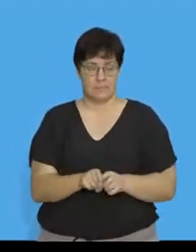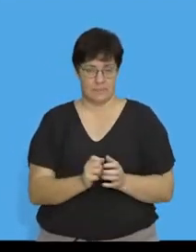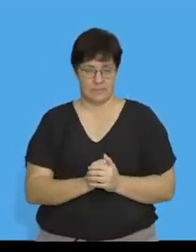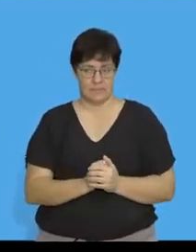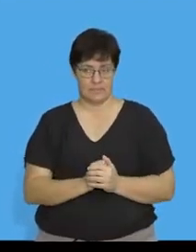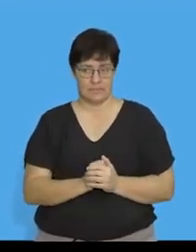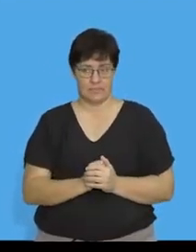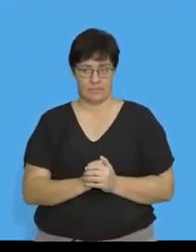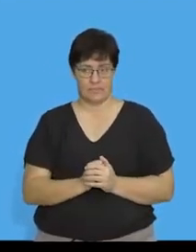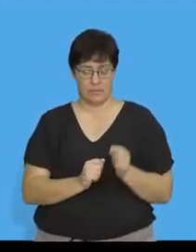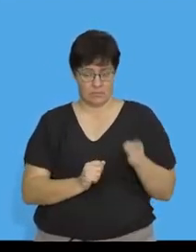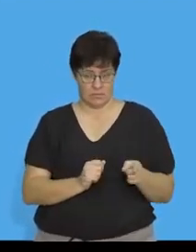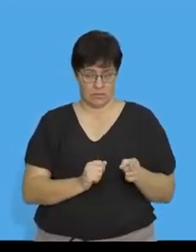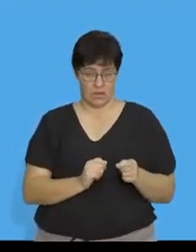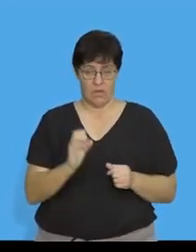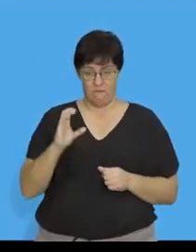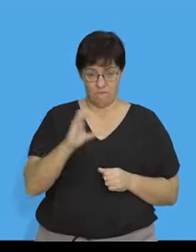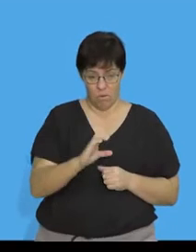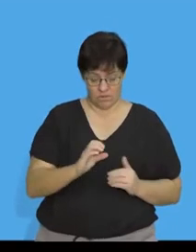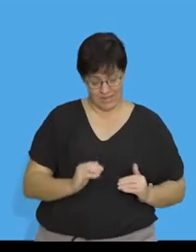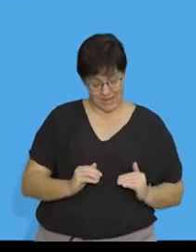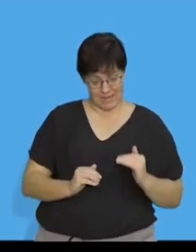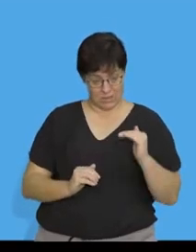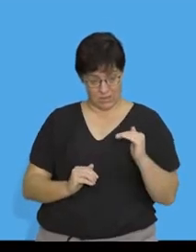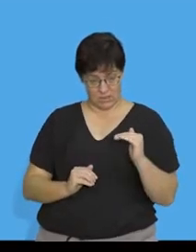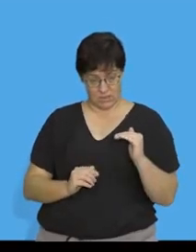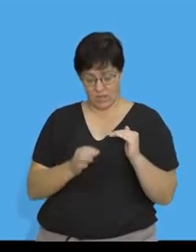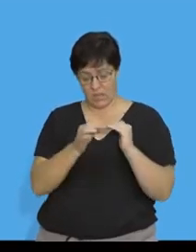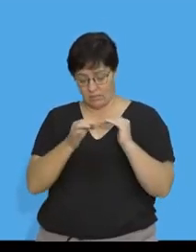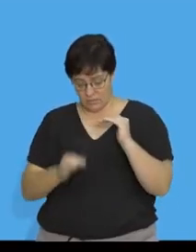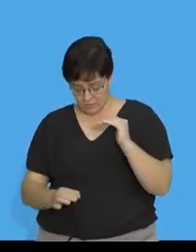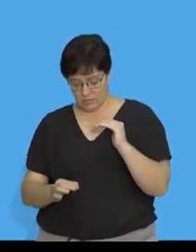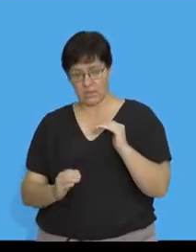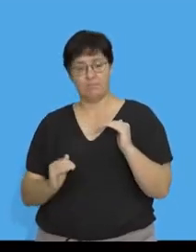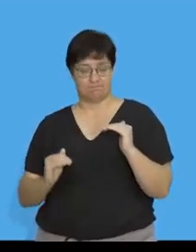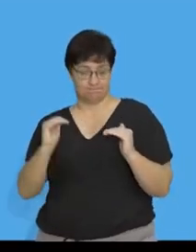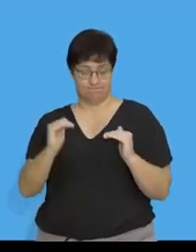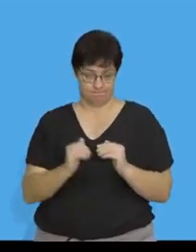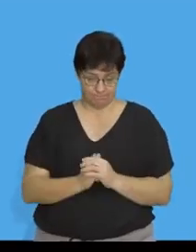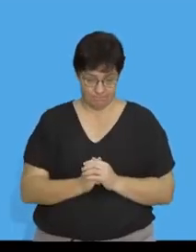down, this is increasing. So we've got a decrease over here,